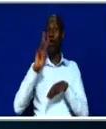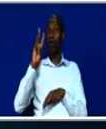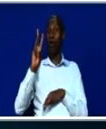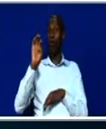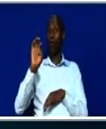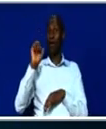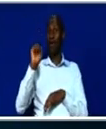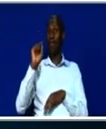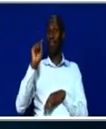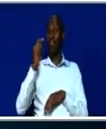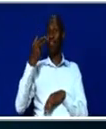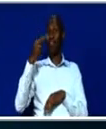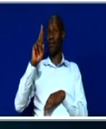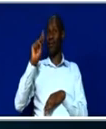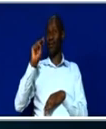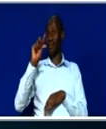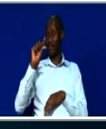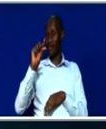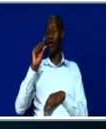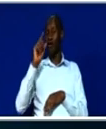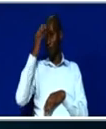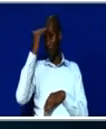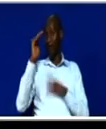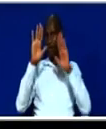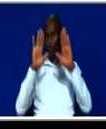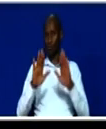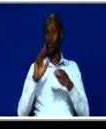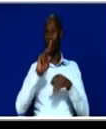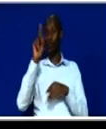to be relevant to the question that you are responding to.